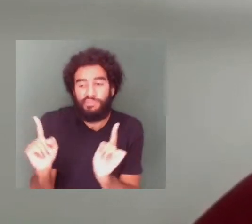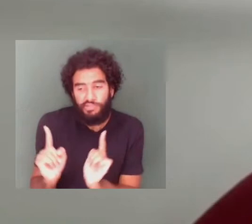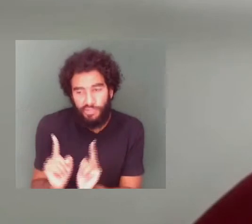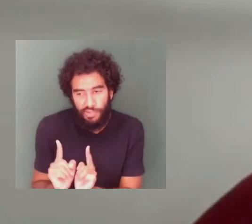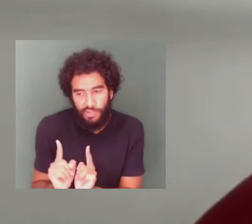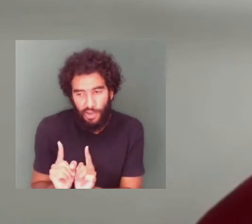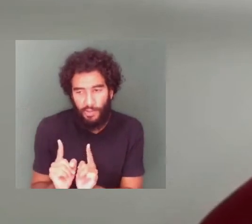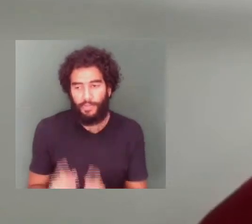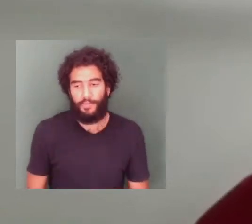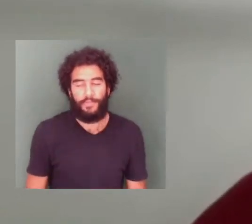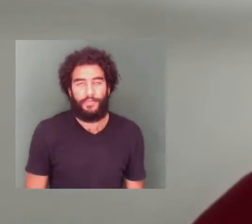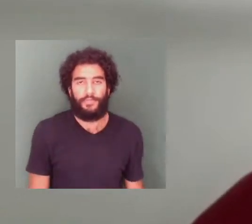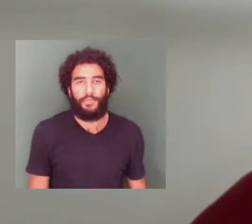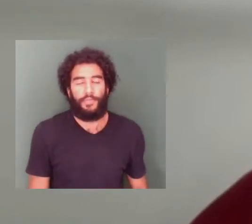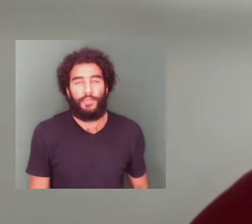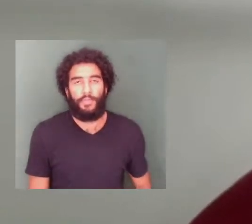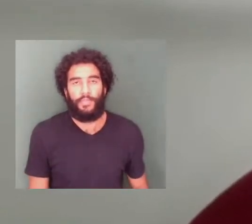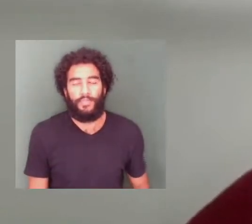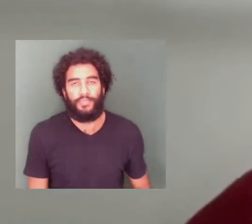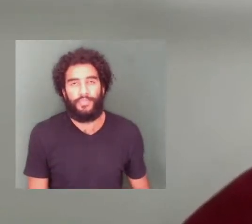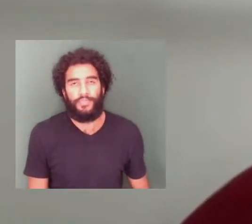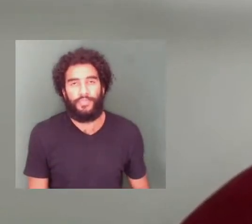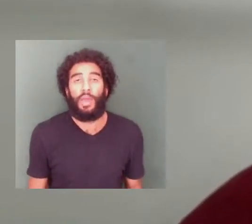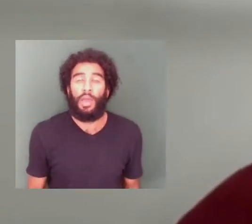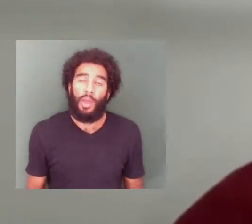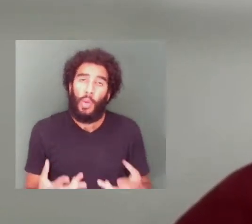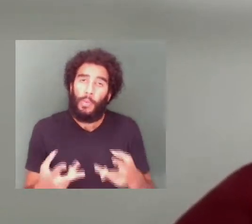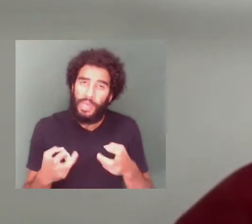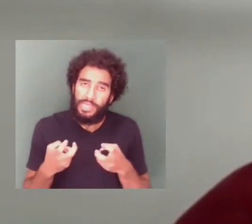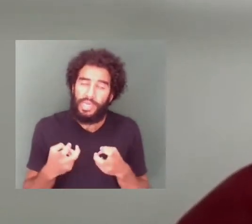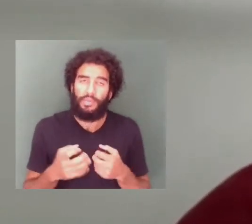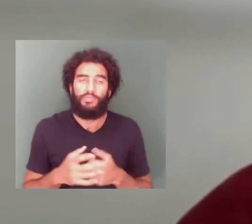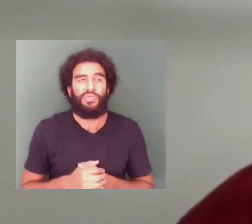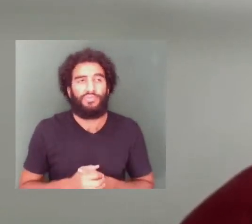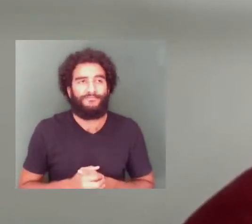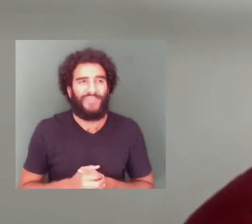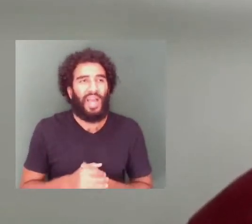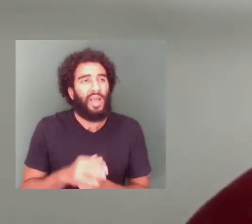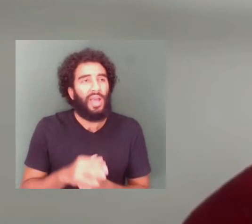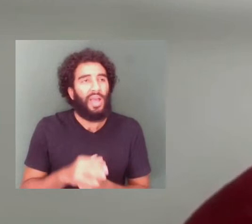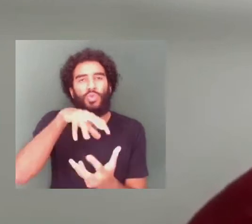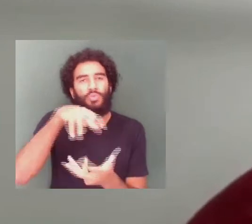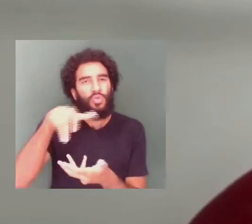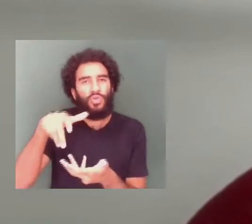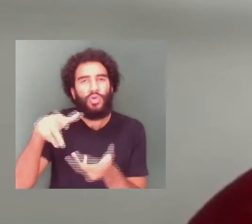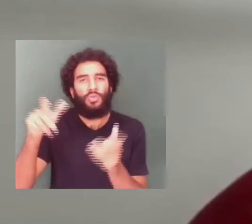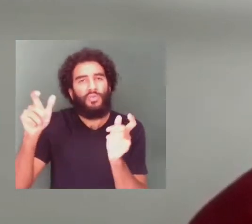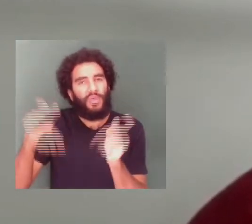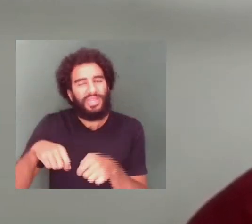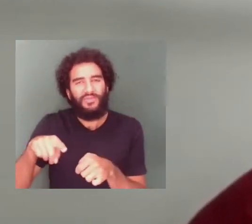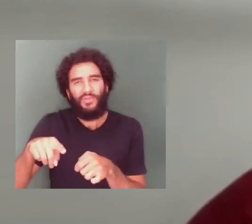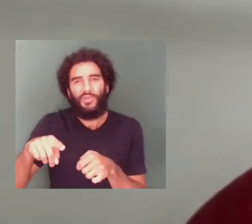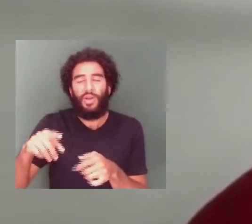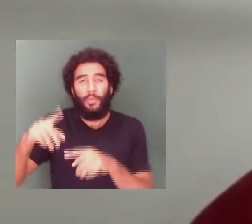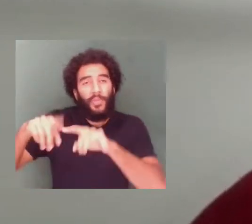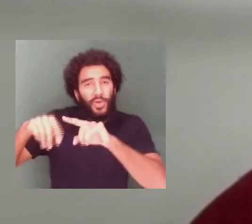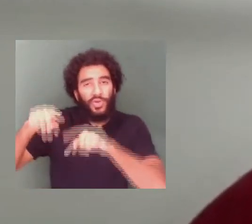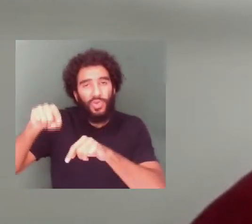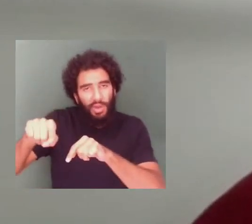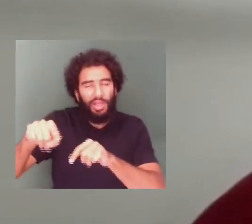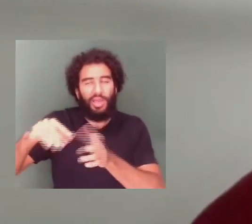alternative. I don't think that the volume is at all feasible where we are right now, but if we can get long maternity leave, we can